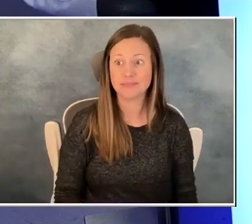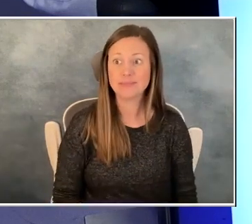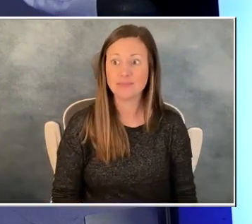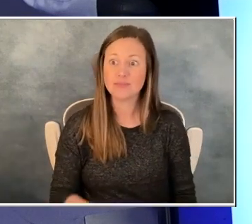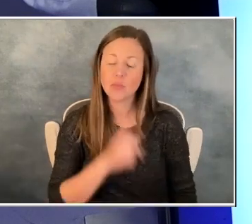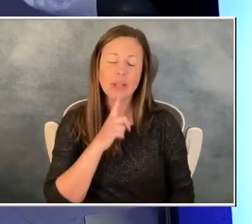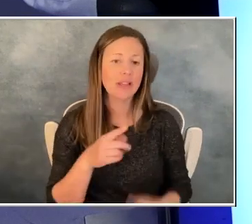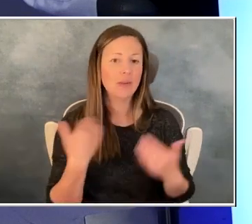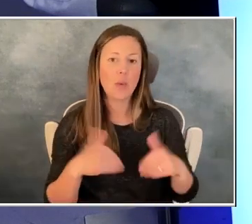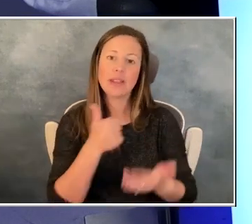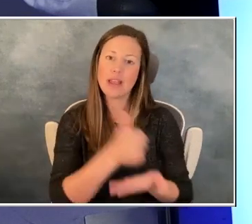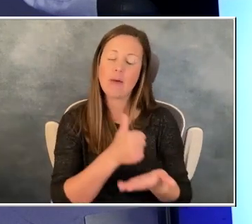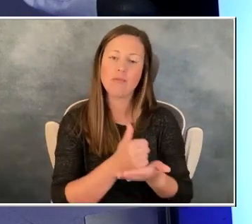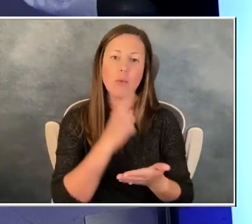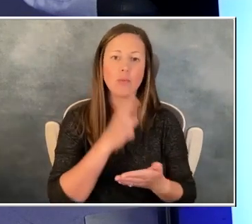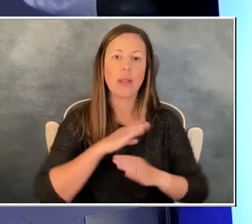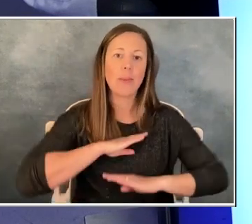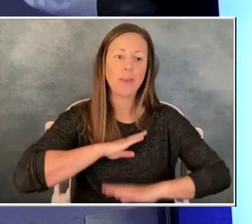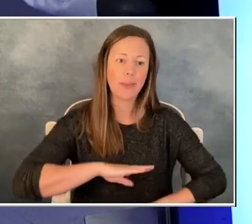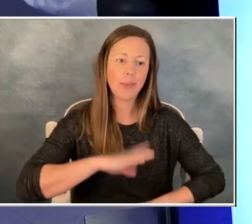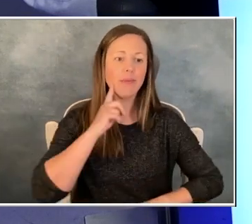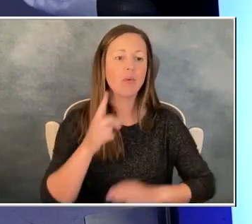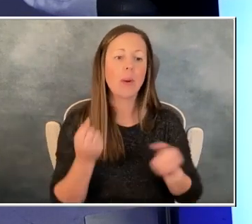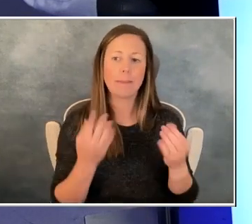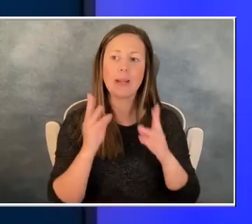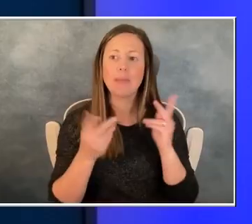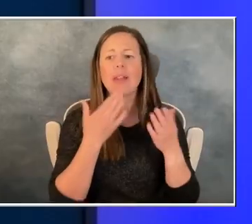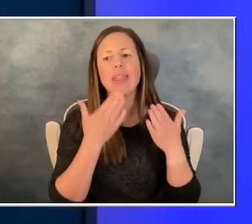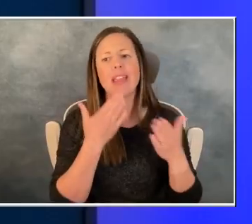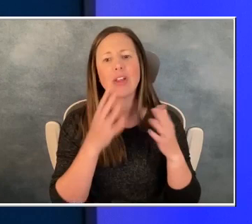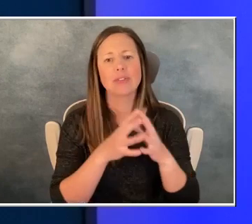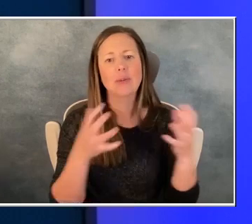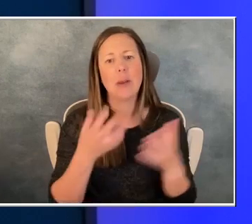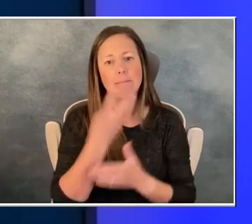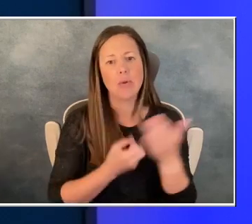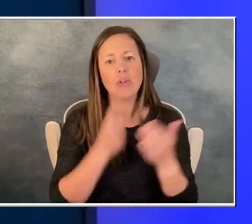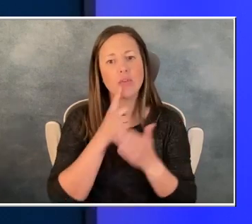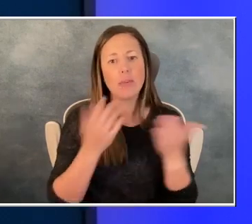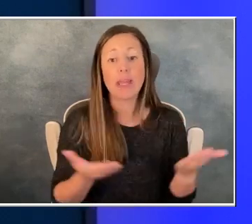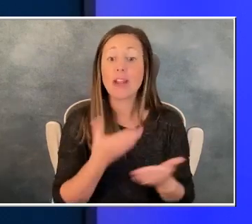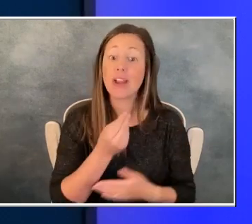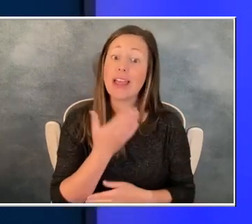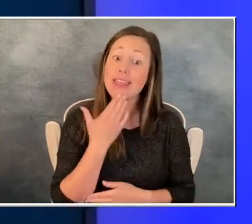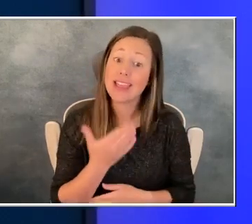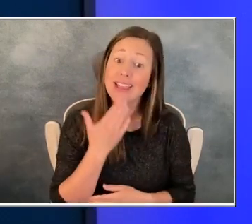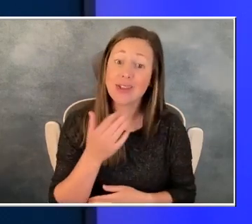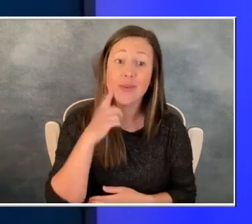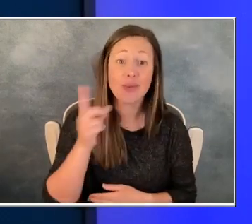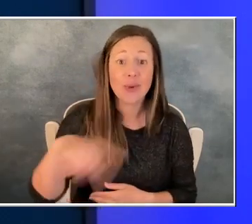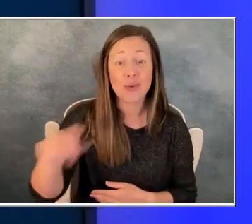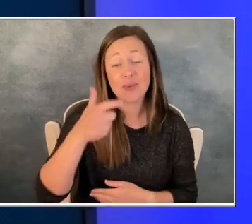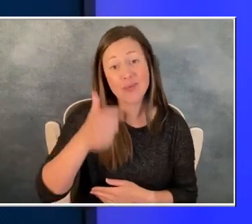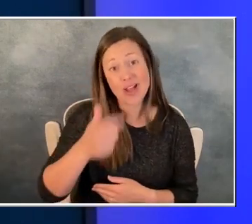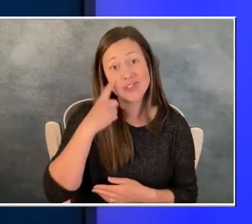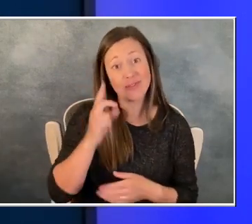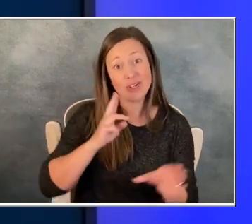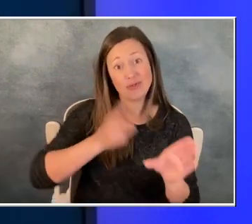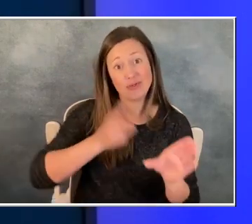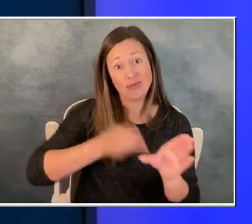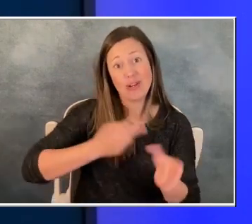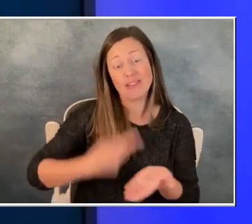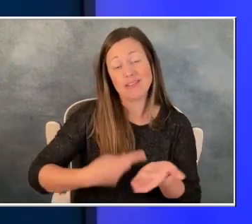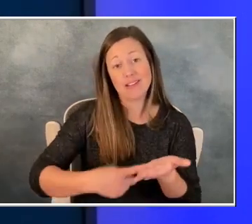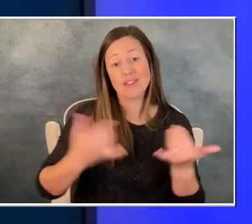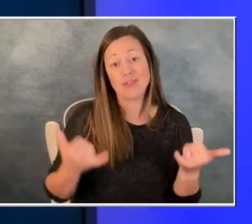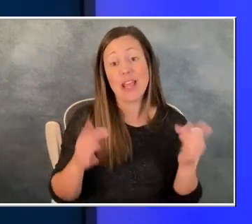so reassuring for so many people watching. Thank you both. Thank you, doctors, for being here. And thank you to our viewers for joining the discussion today. We hope you have a